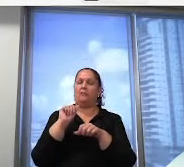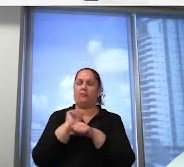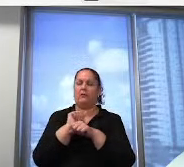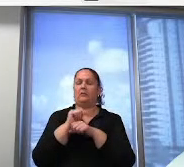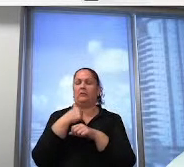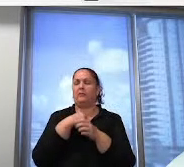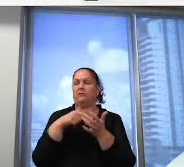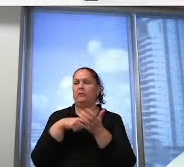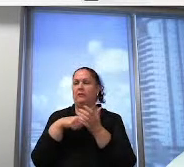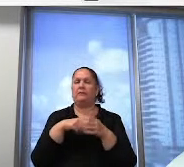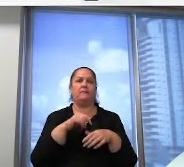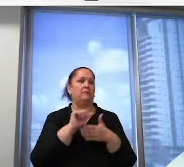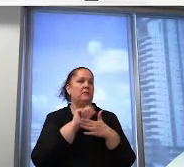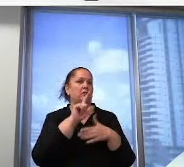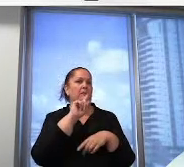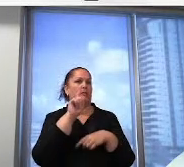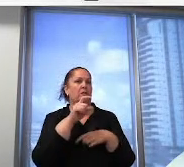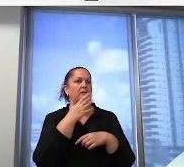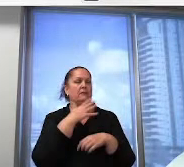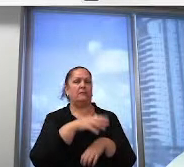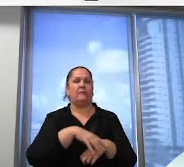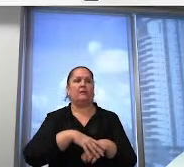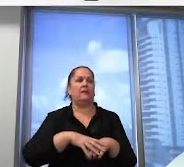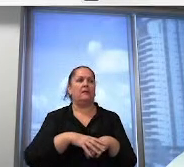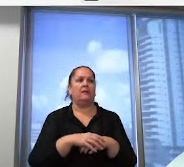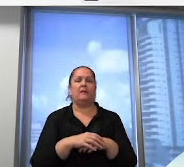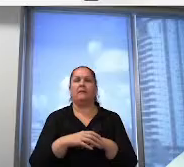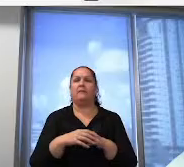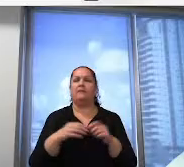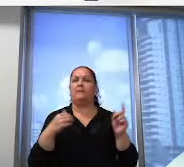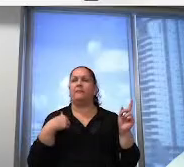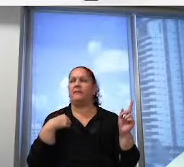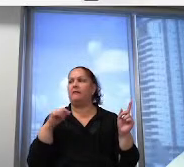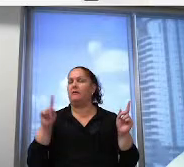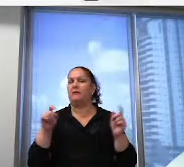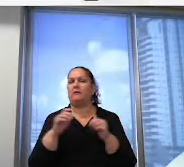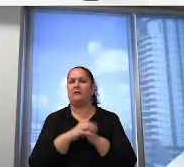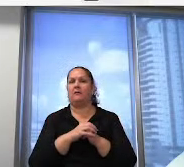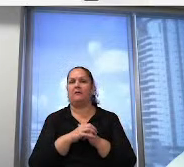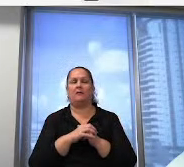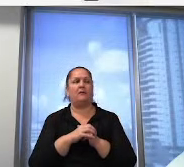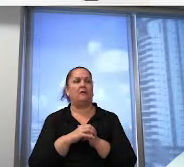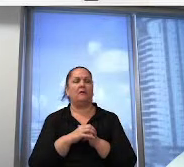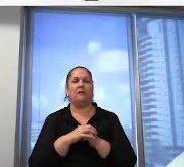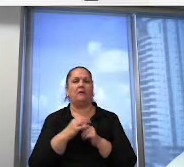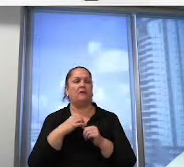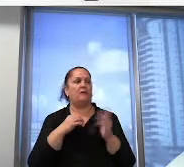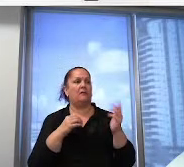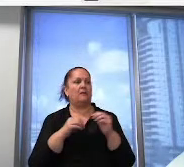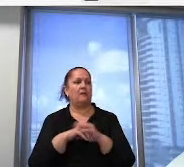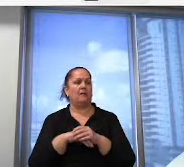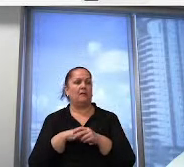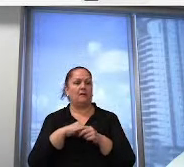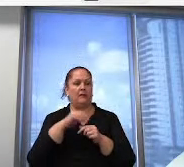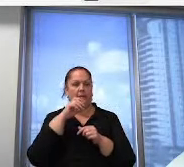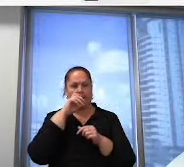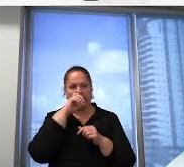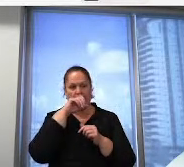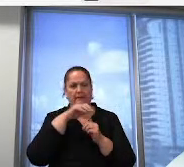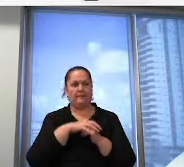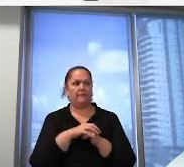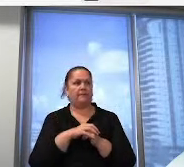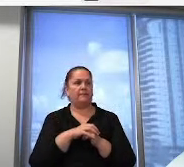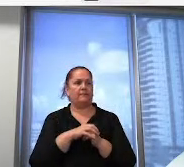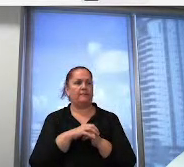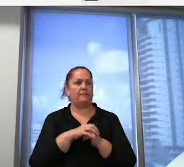done. Okay, thank you. No further questions. I have a question. 1 second, please. Okay, go ahead. Go ahead, sir. Yes,